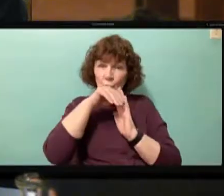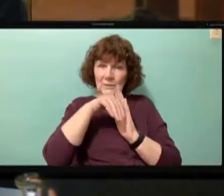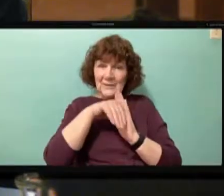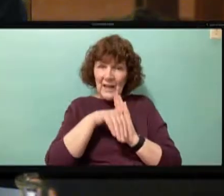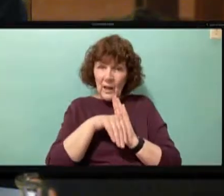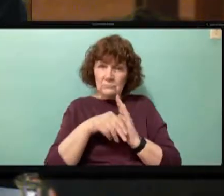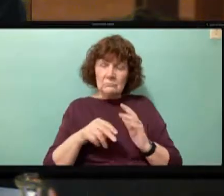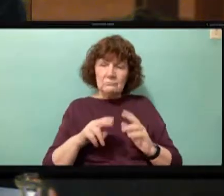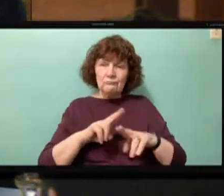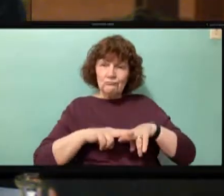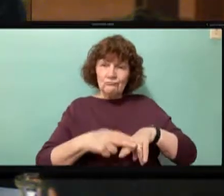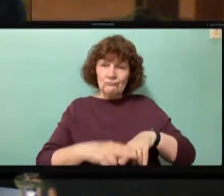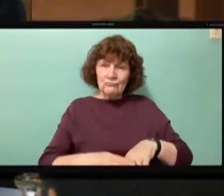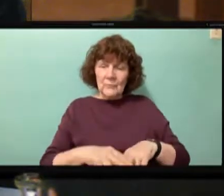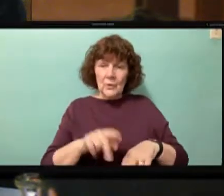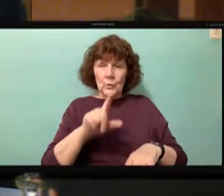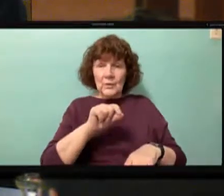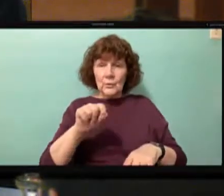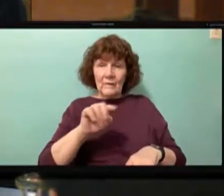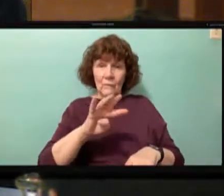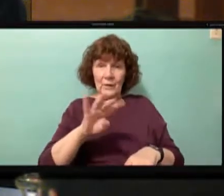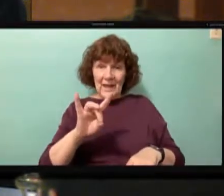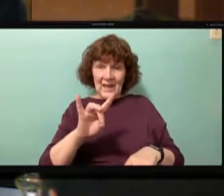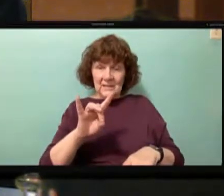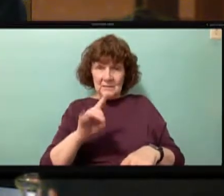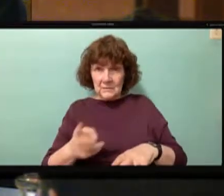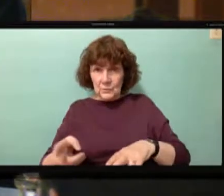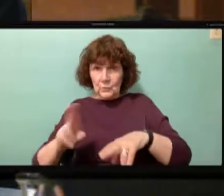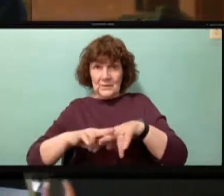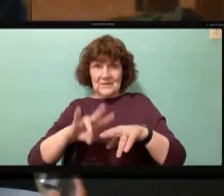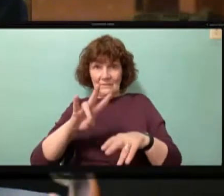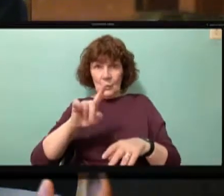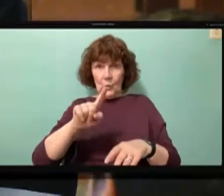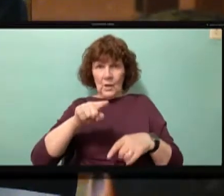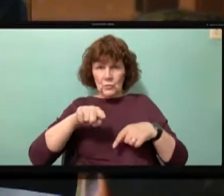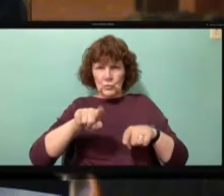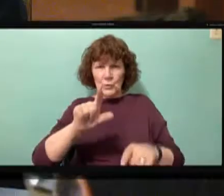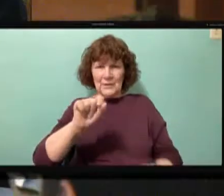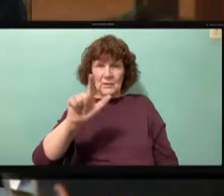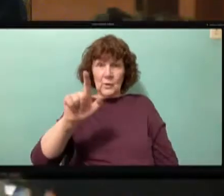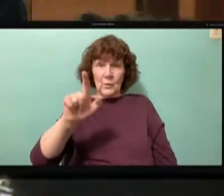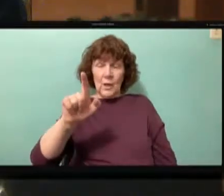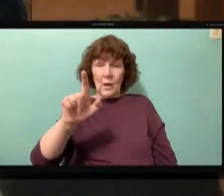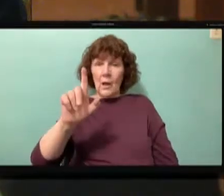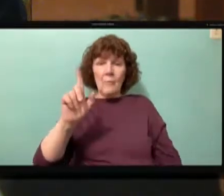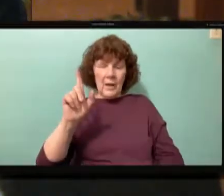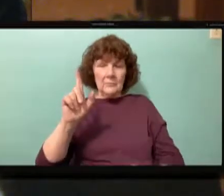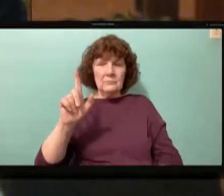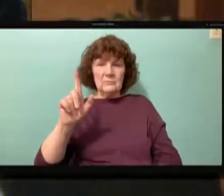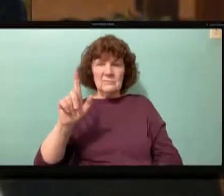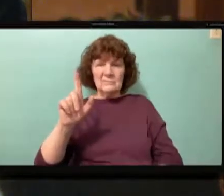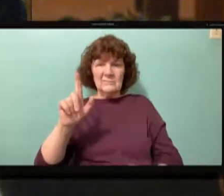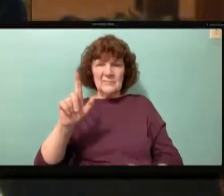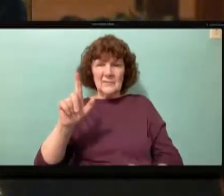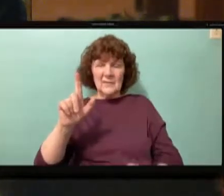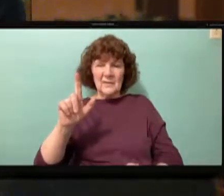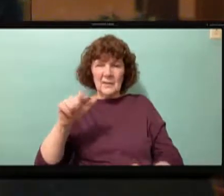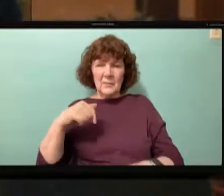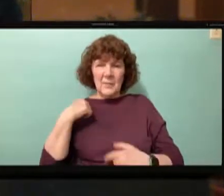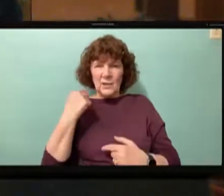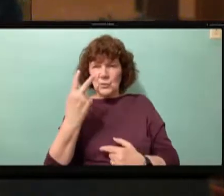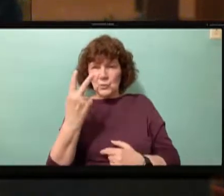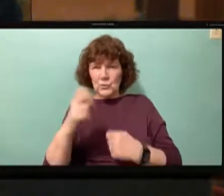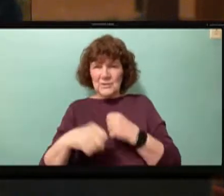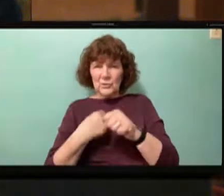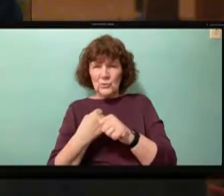in 2020, increased to 71 in 2021, but has been in the low 50s the past 2 complete years.